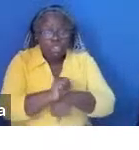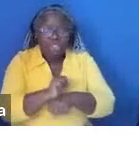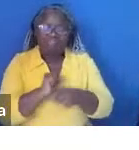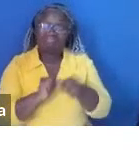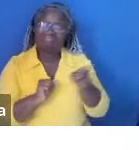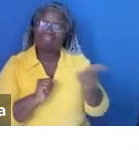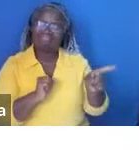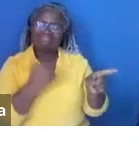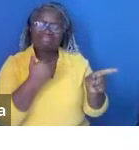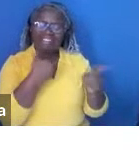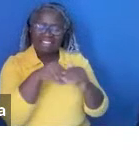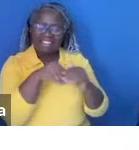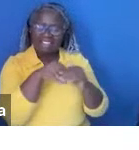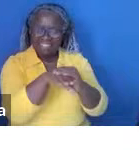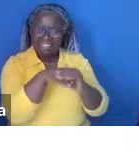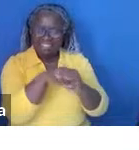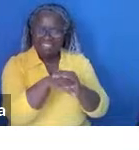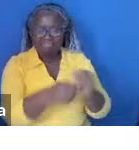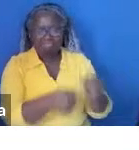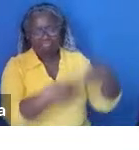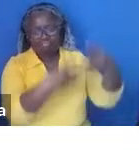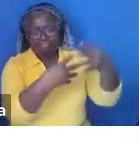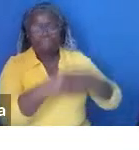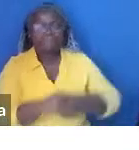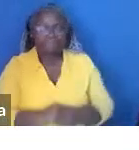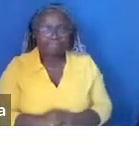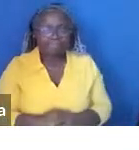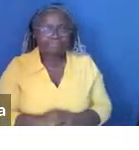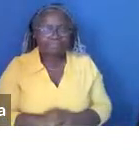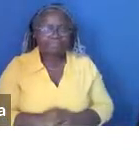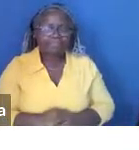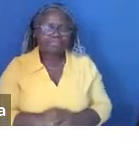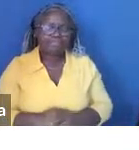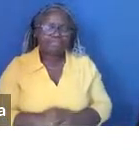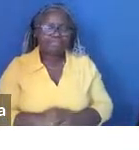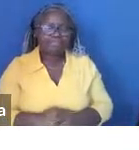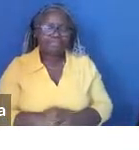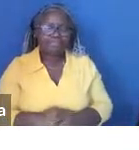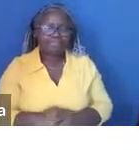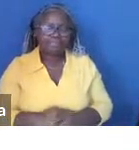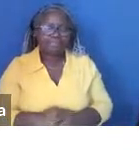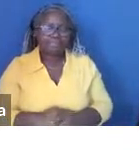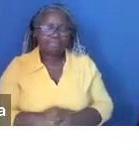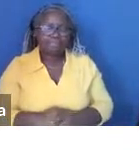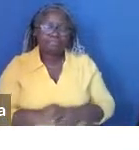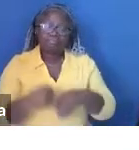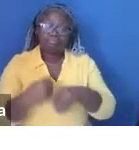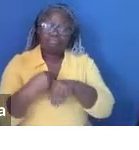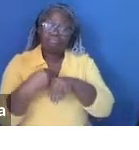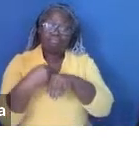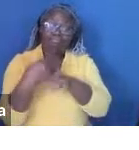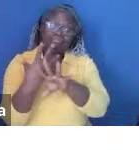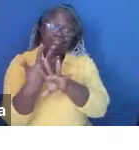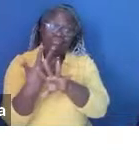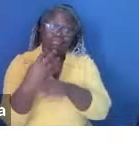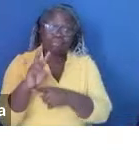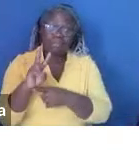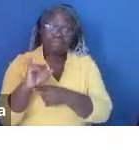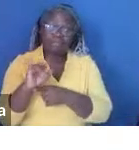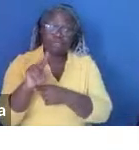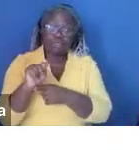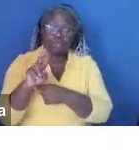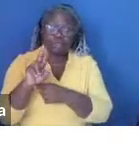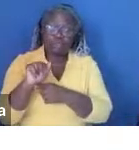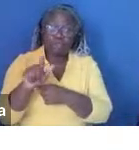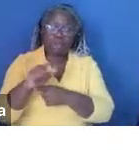Slide 20. During the pandemic, use of virtual meeting platforms has increased due to the need to reduce